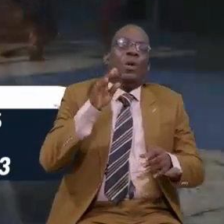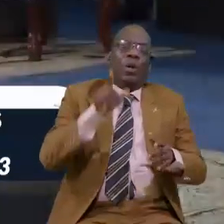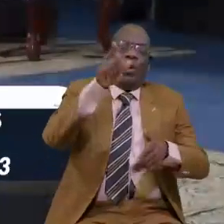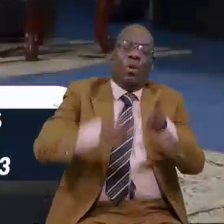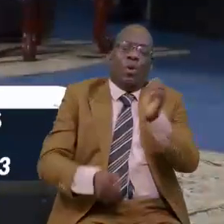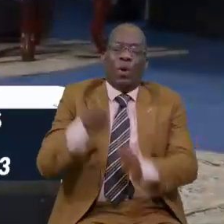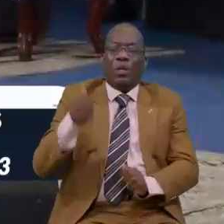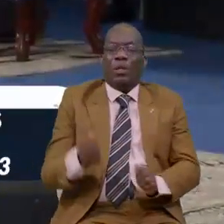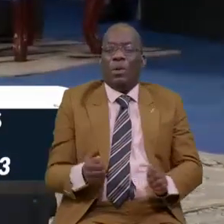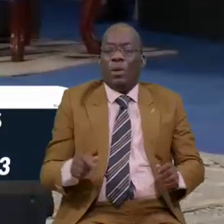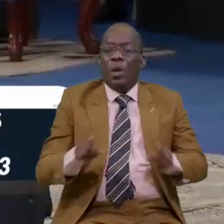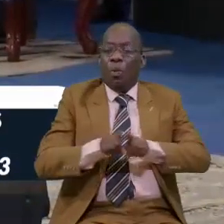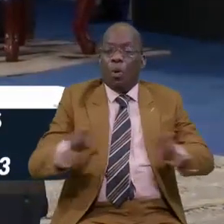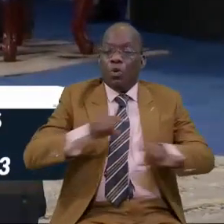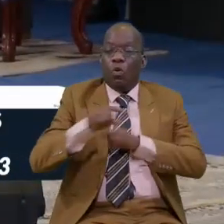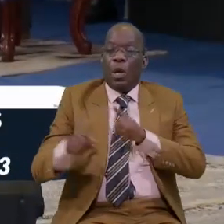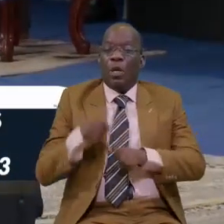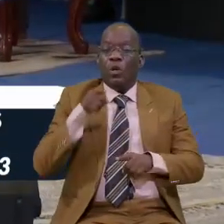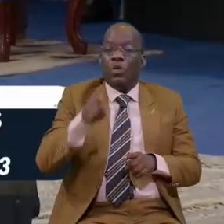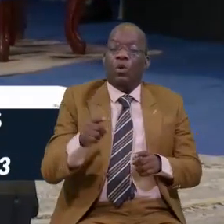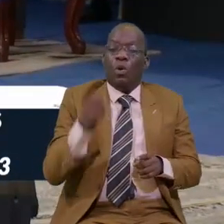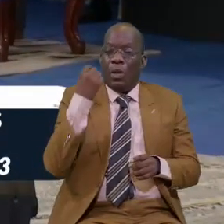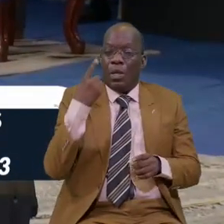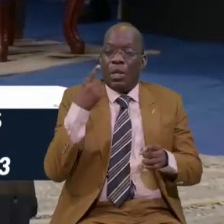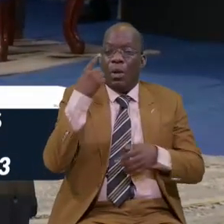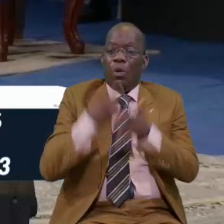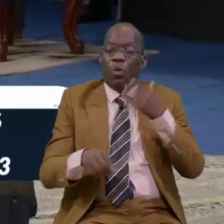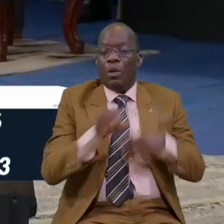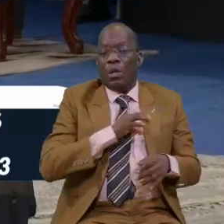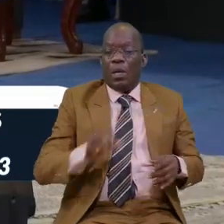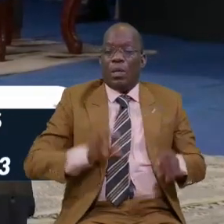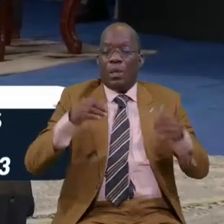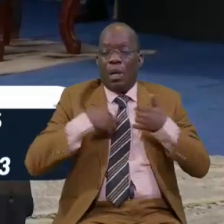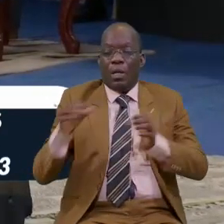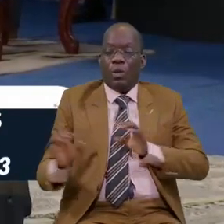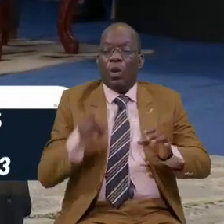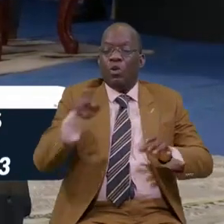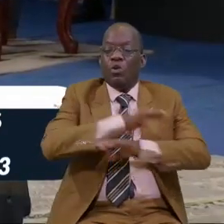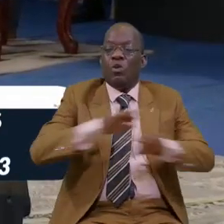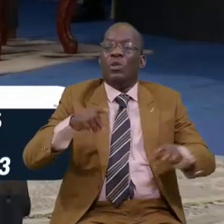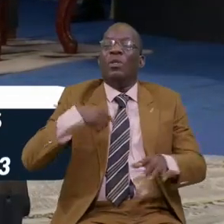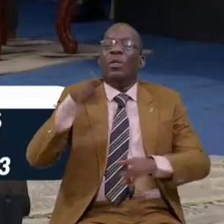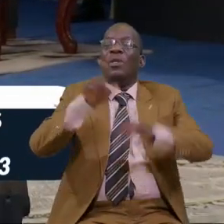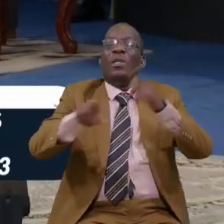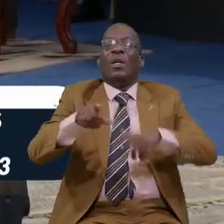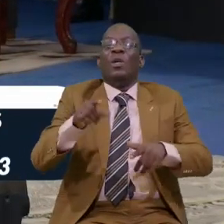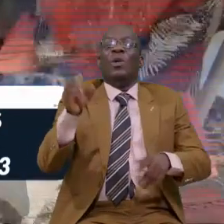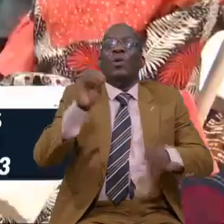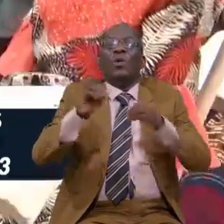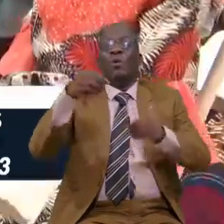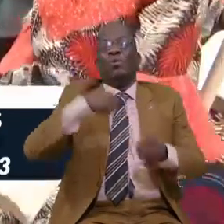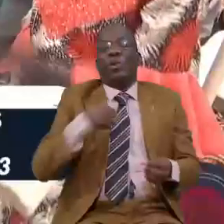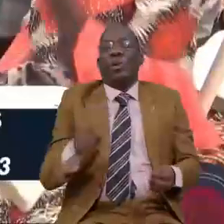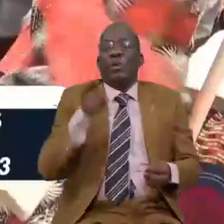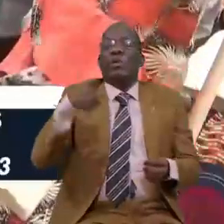you understand what Christ has done, you don't say, oh me, you say, amen, I